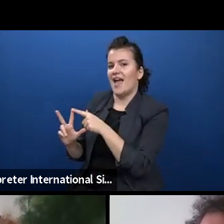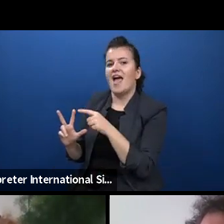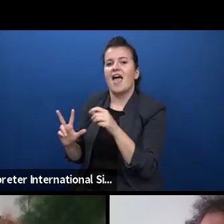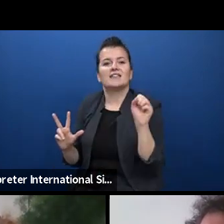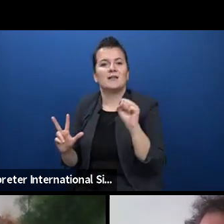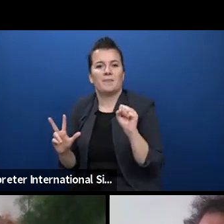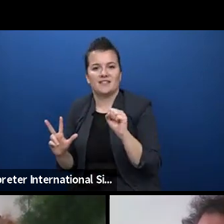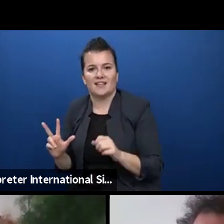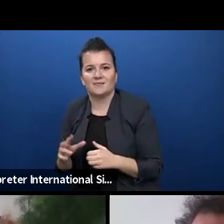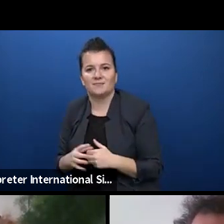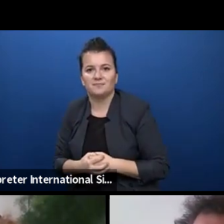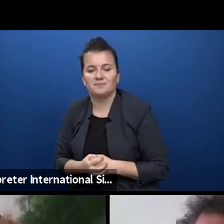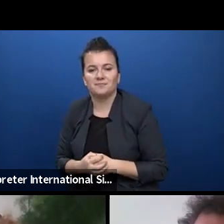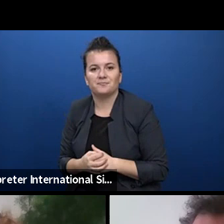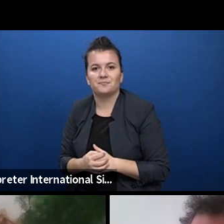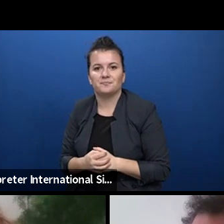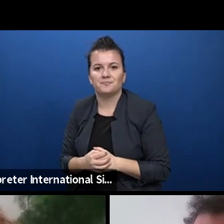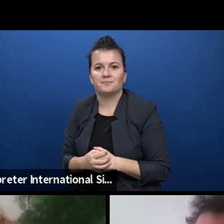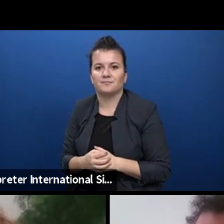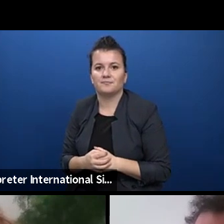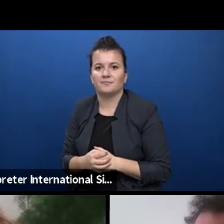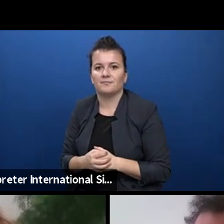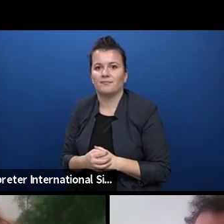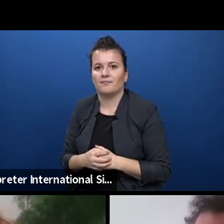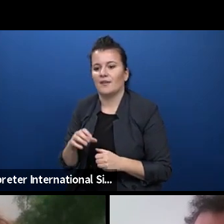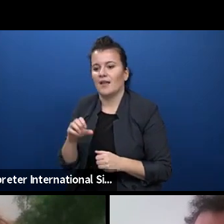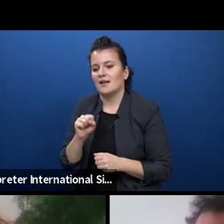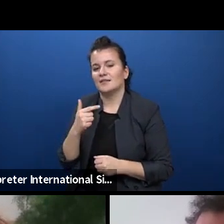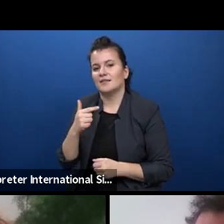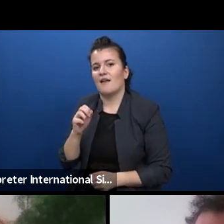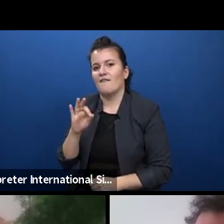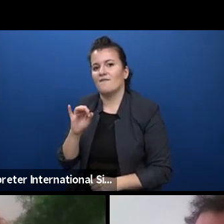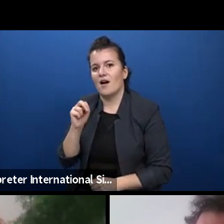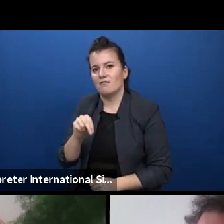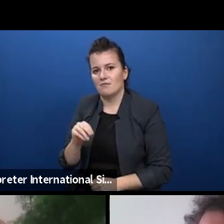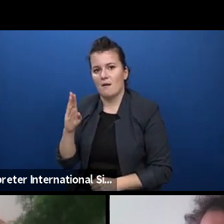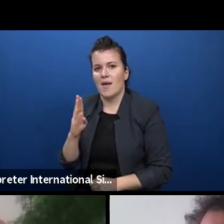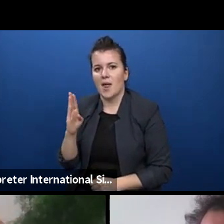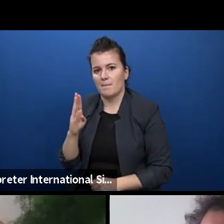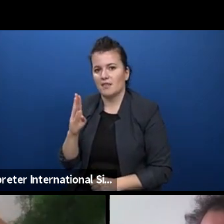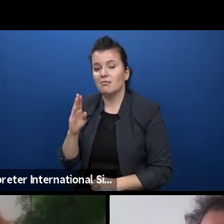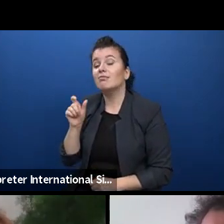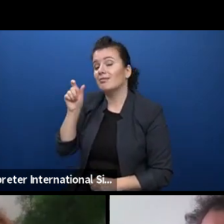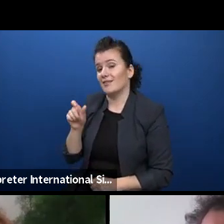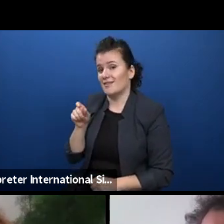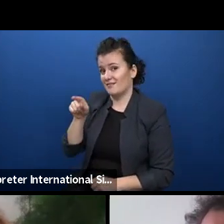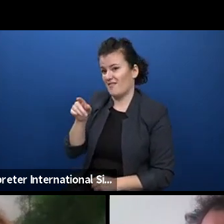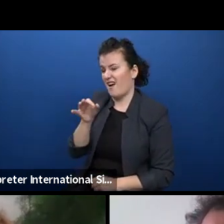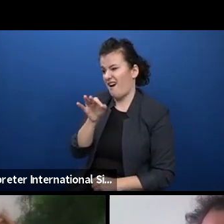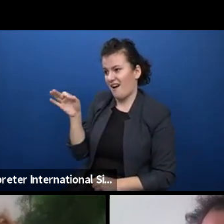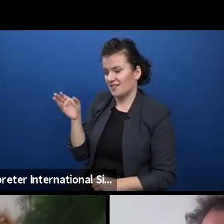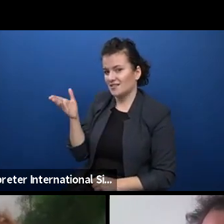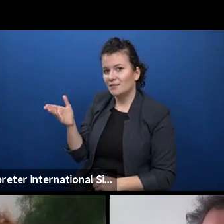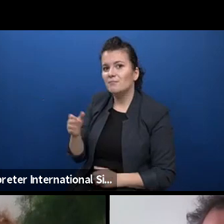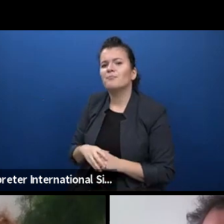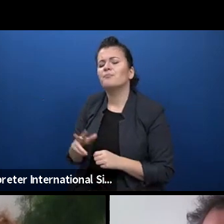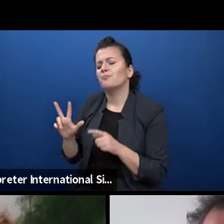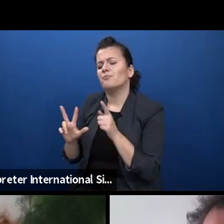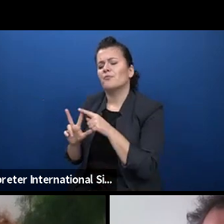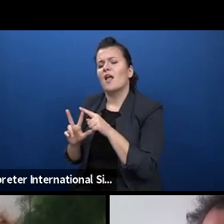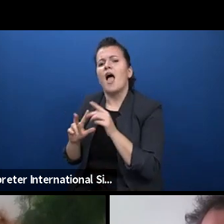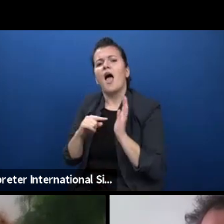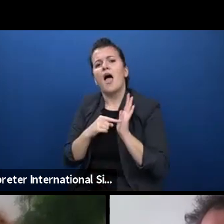And it's from Stefan Berman and he asked, you mentioned some examples, but they